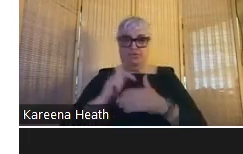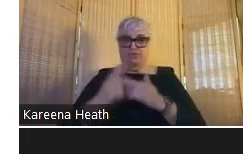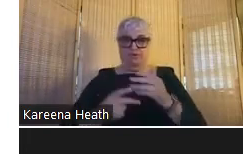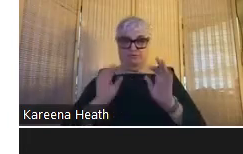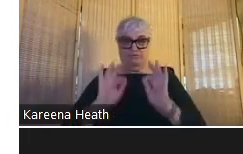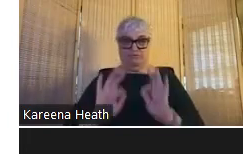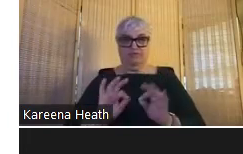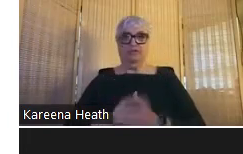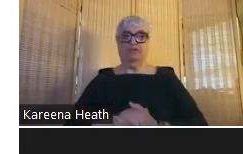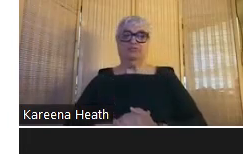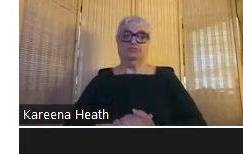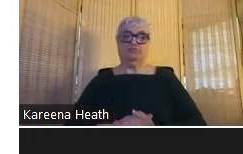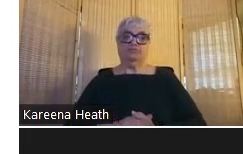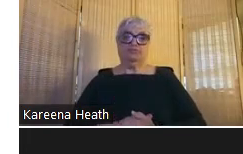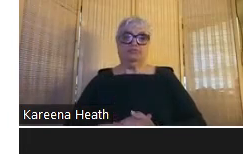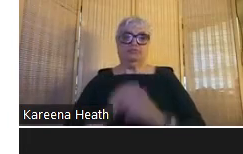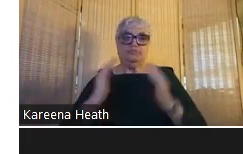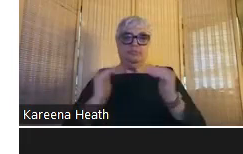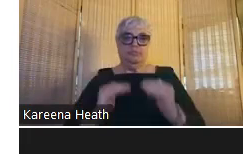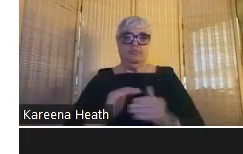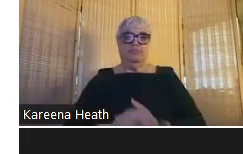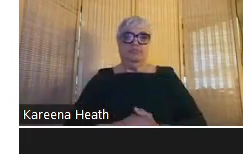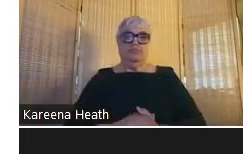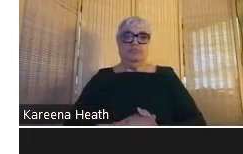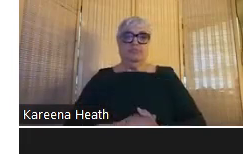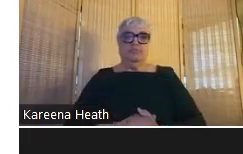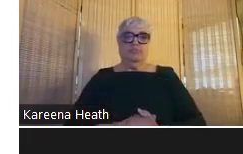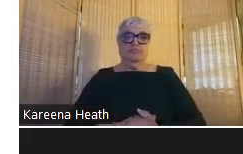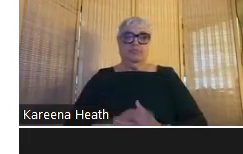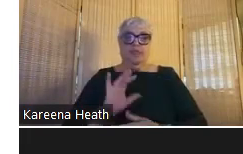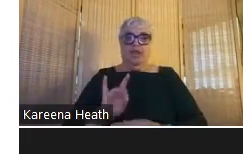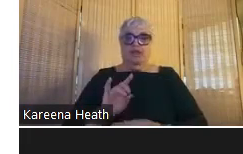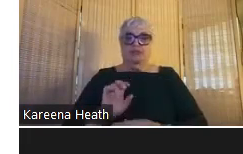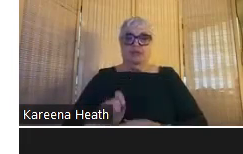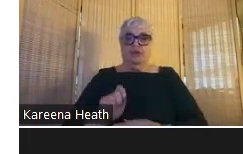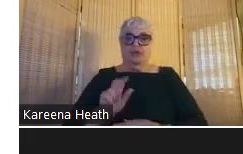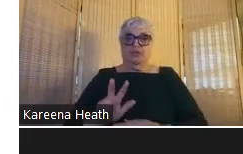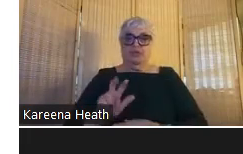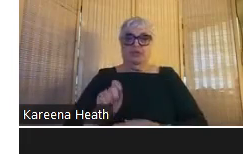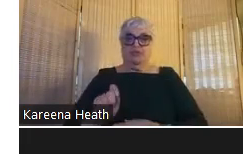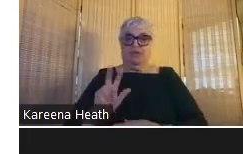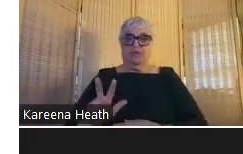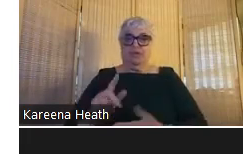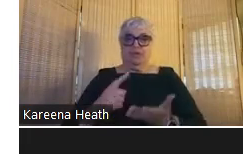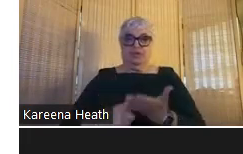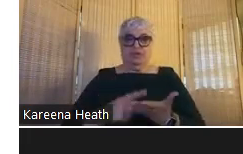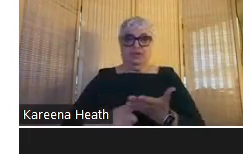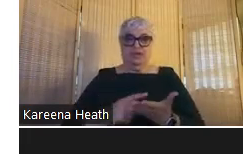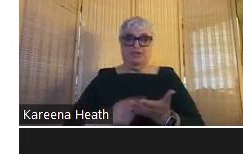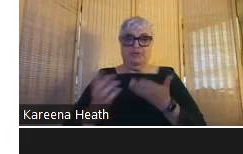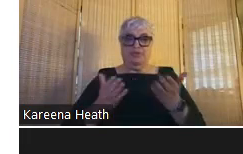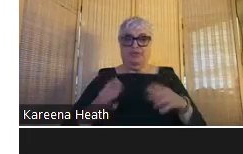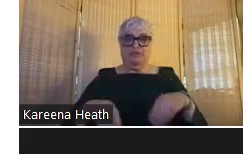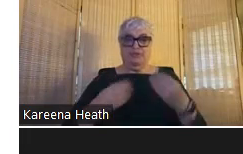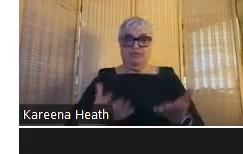supported. Next slide, please. Part 8.3.3 goes into service provisions that are applicable to